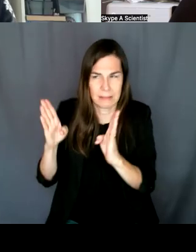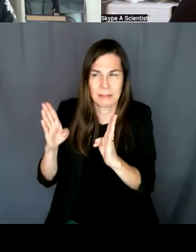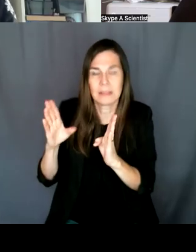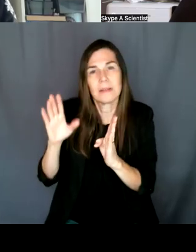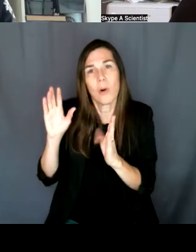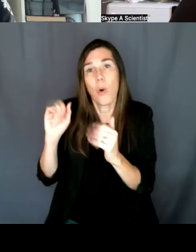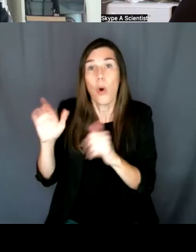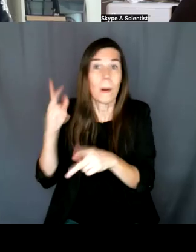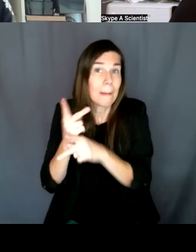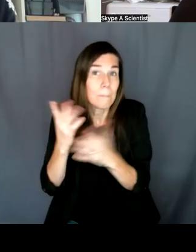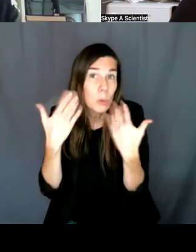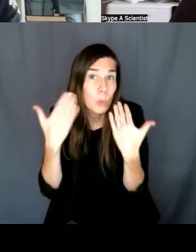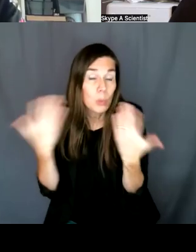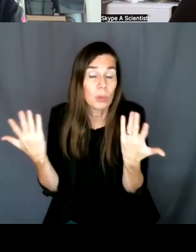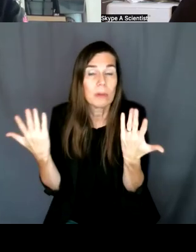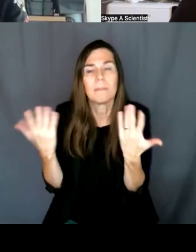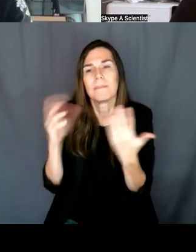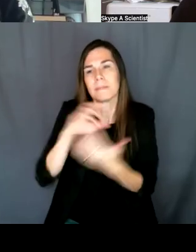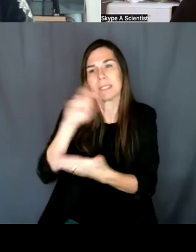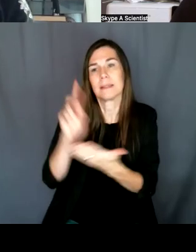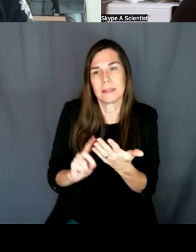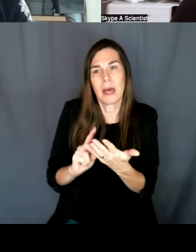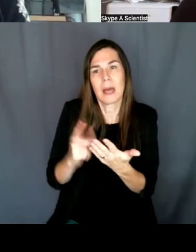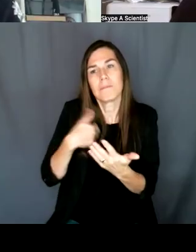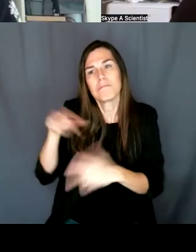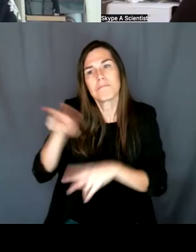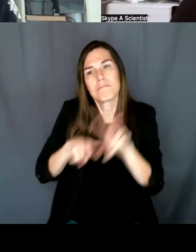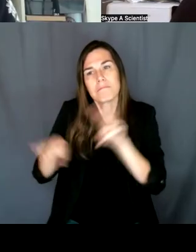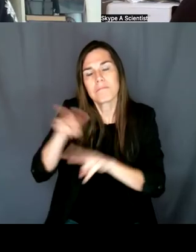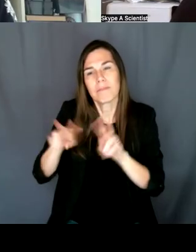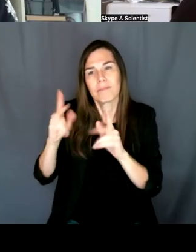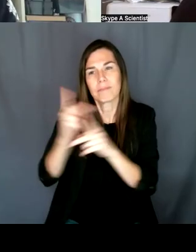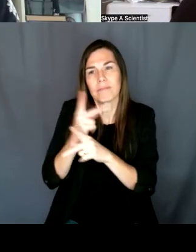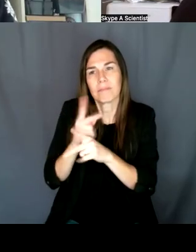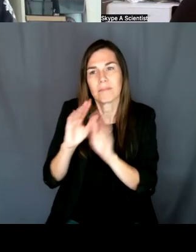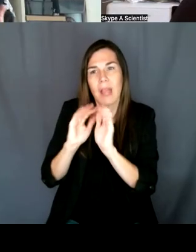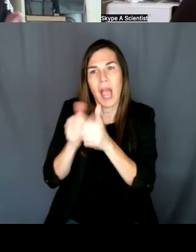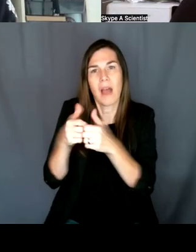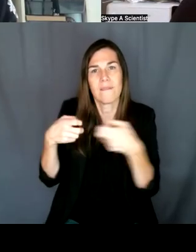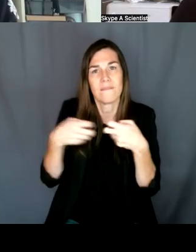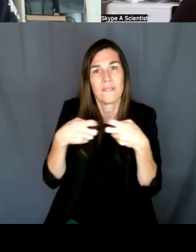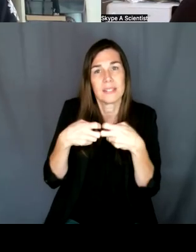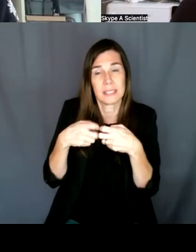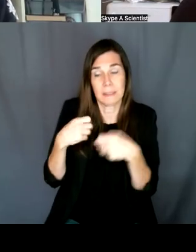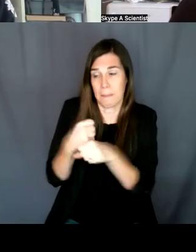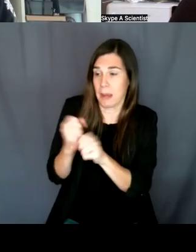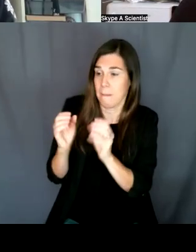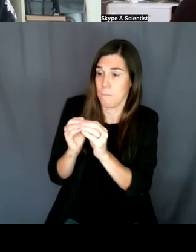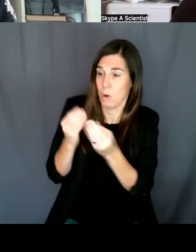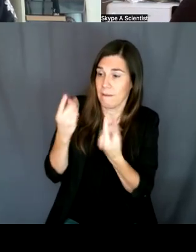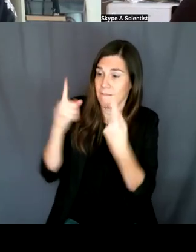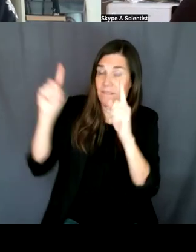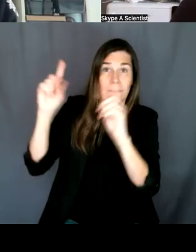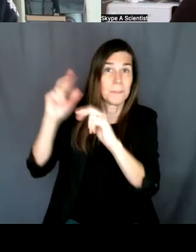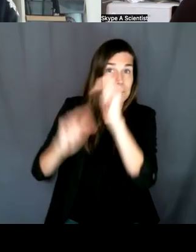of design that we can also incorporate physics to create more efficient kinds of